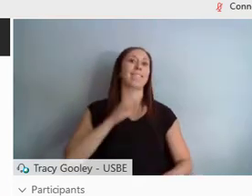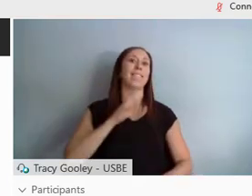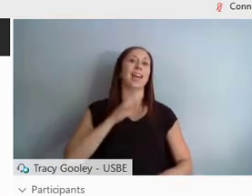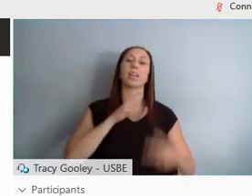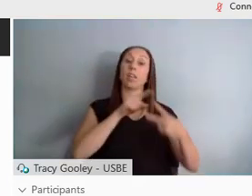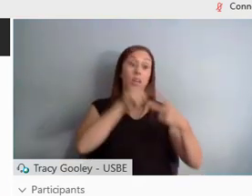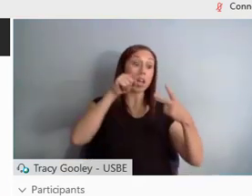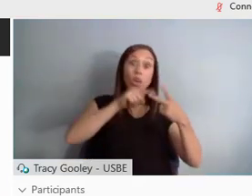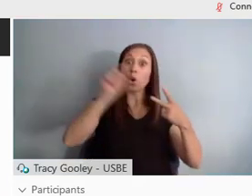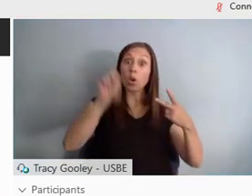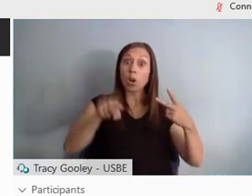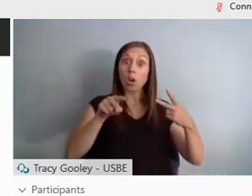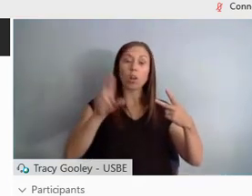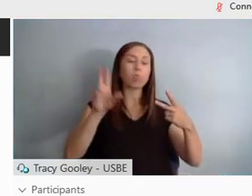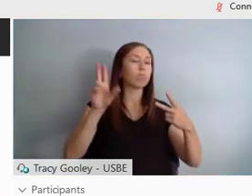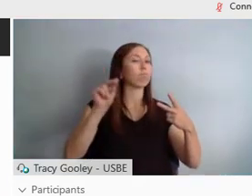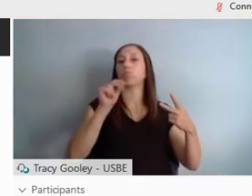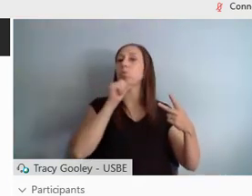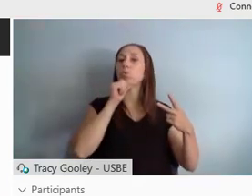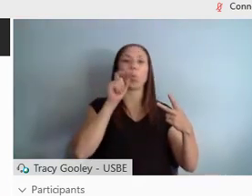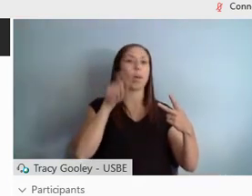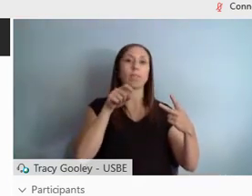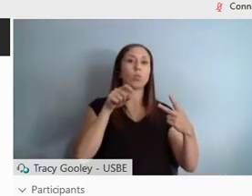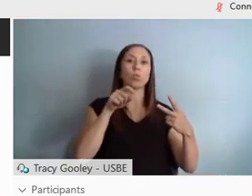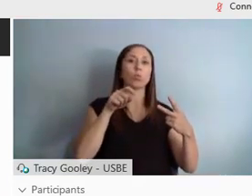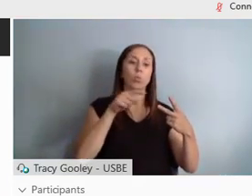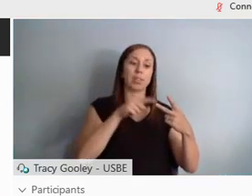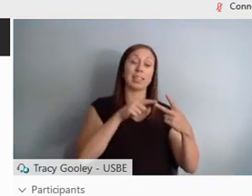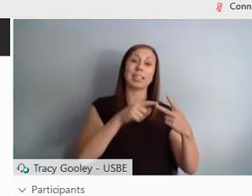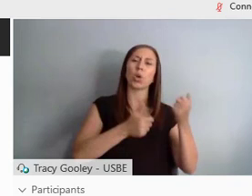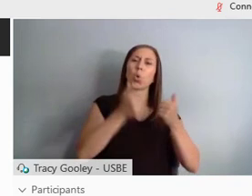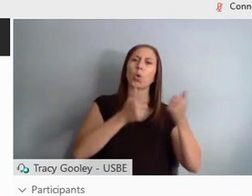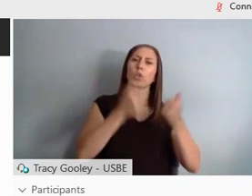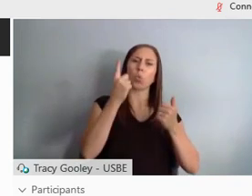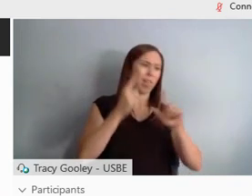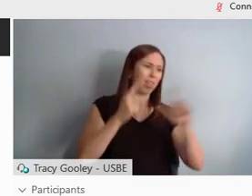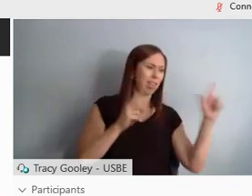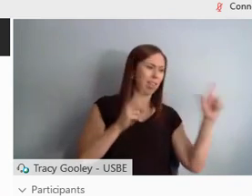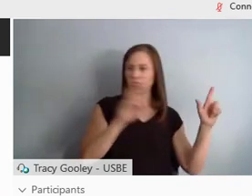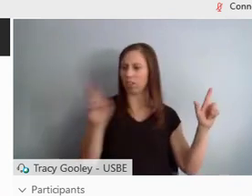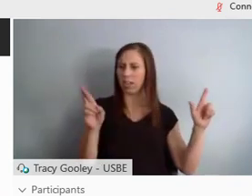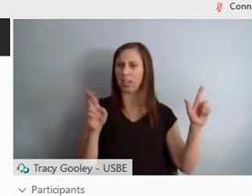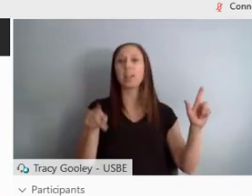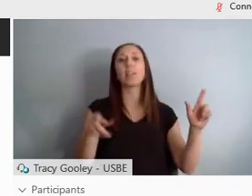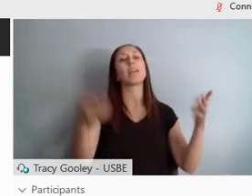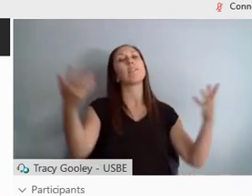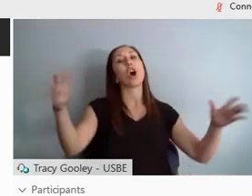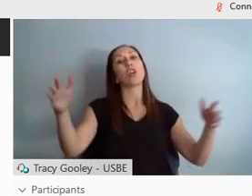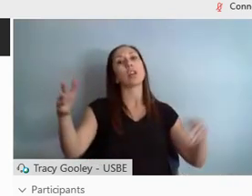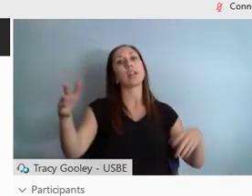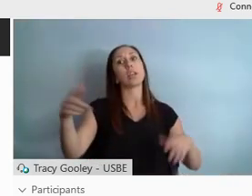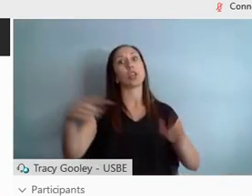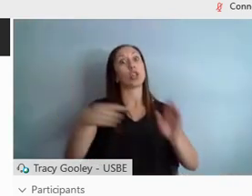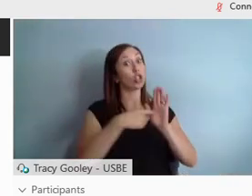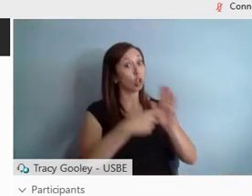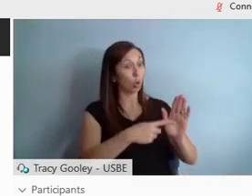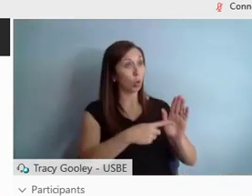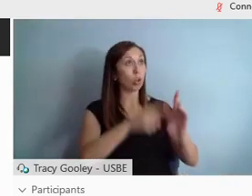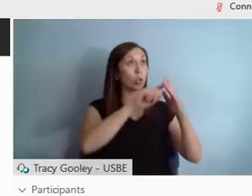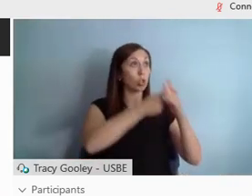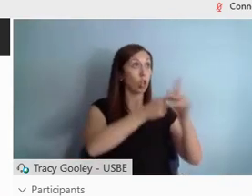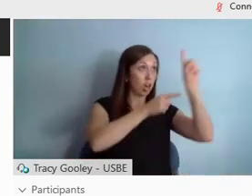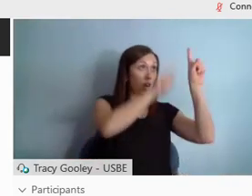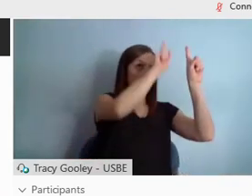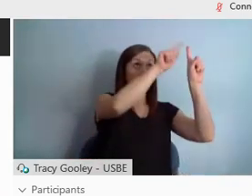the next prompt that says, now show me which way I should go, because they've already indicated in that first question, you start